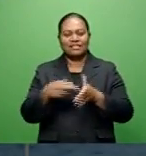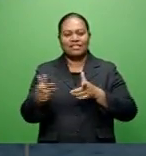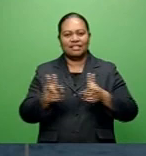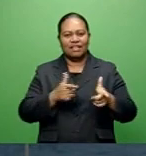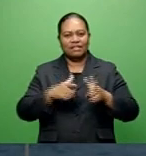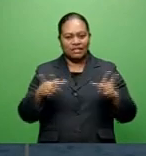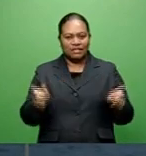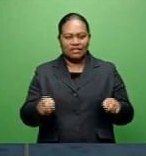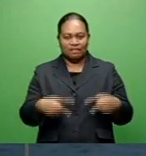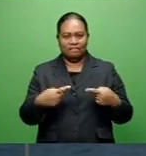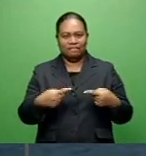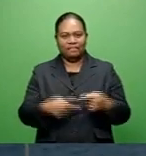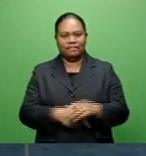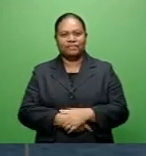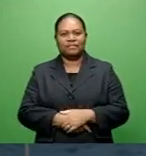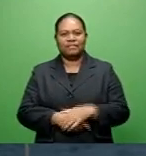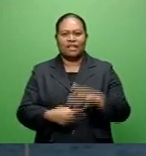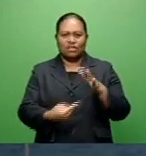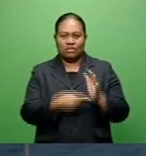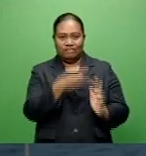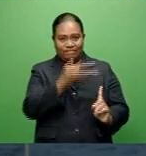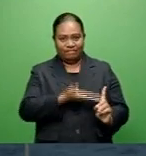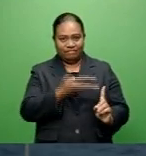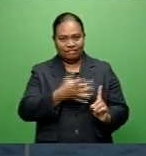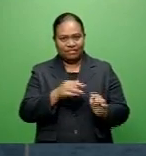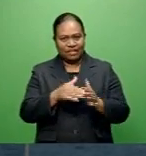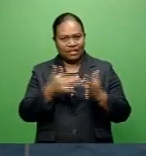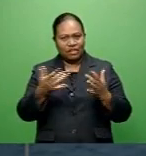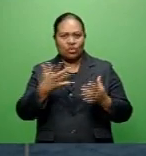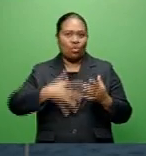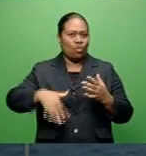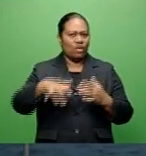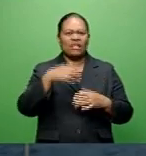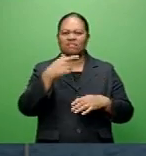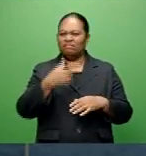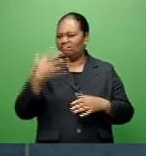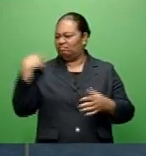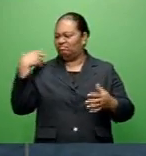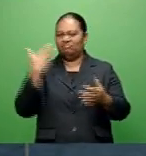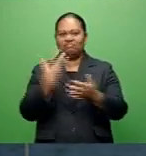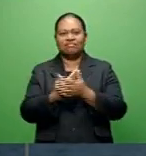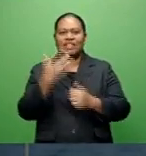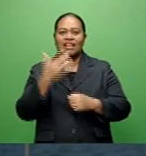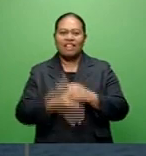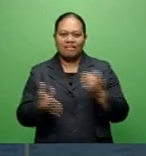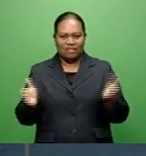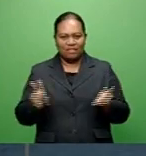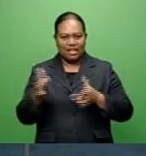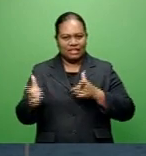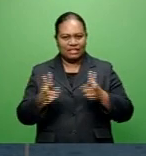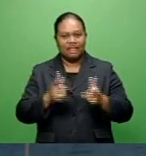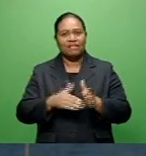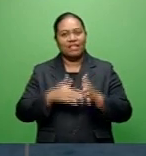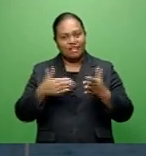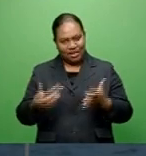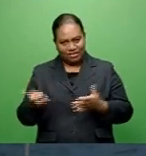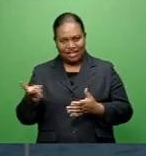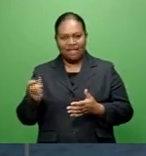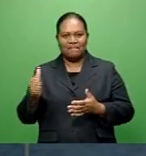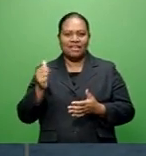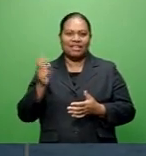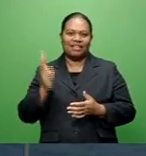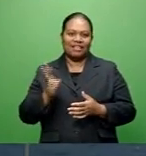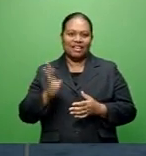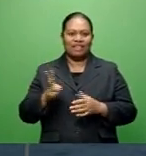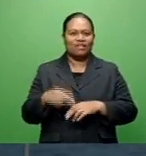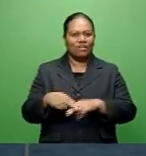Uprising Sevens tournament. Talinga, who has been out of the Sevens circuit for years, made a comeback for the Fiji Sevens